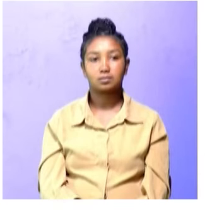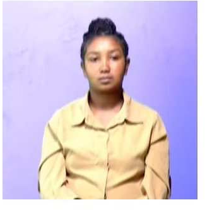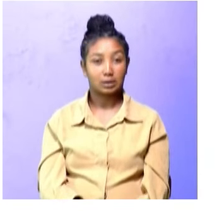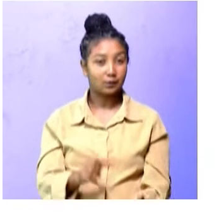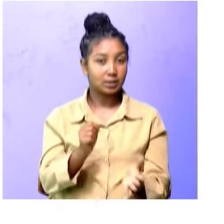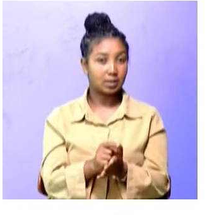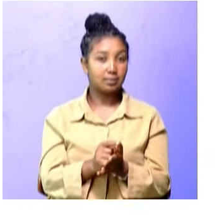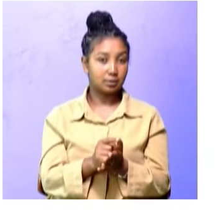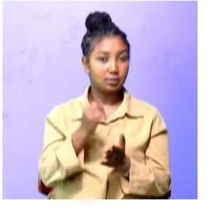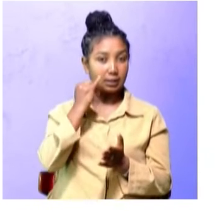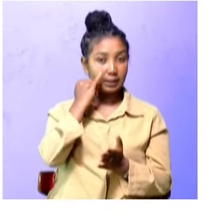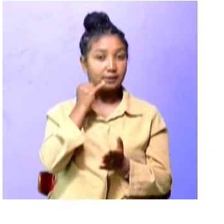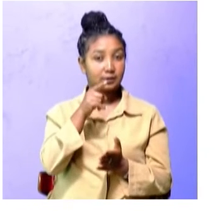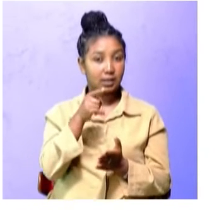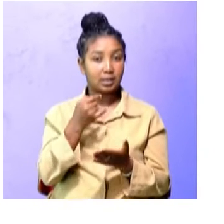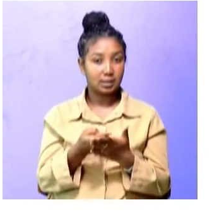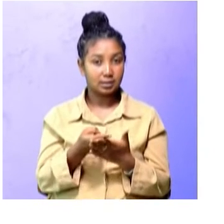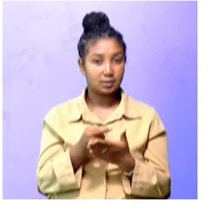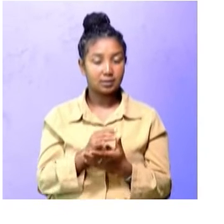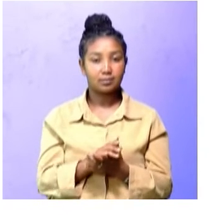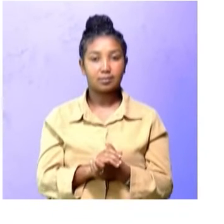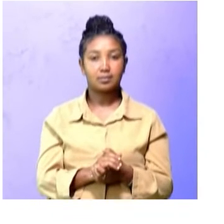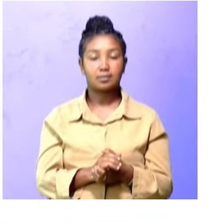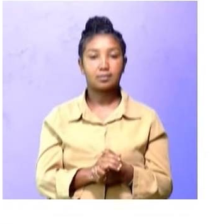if there is